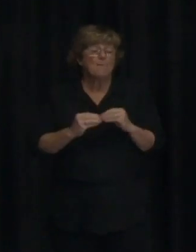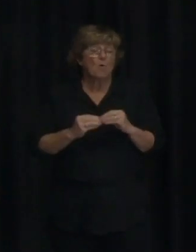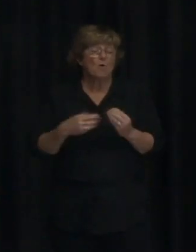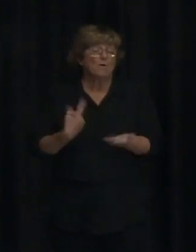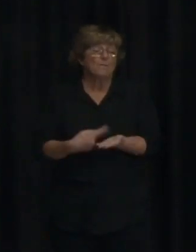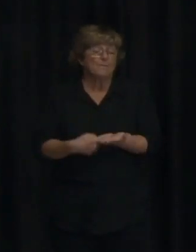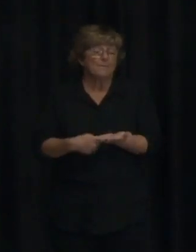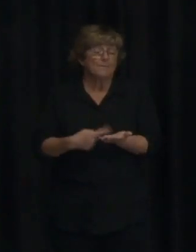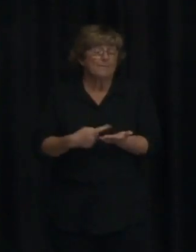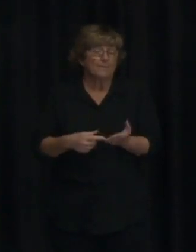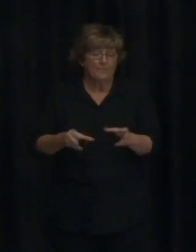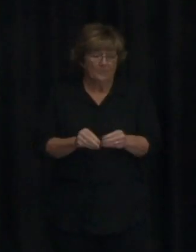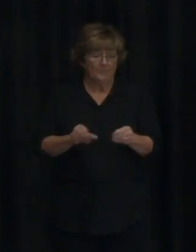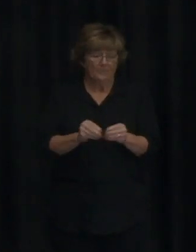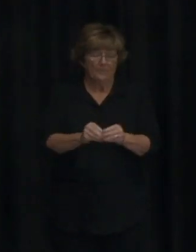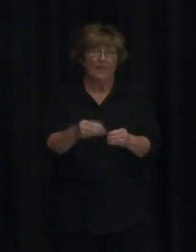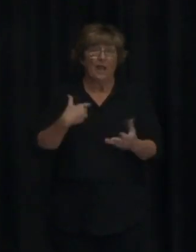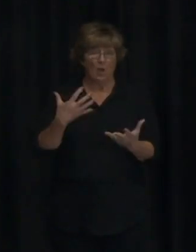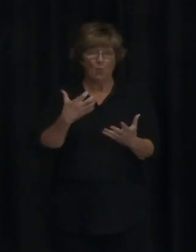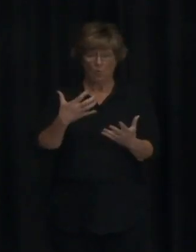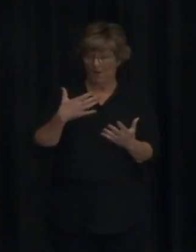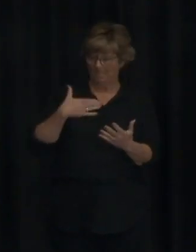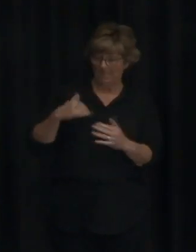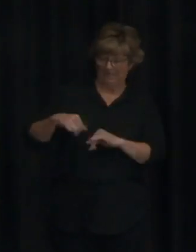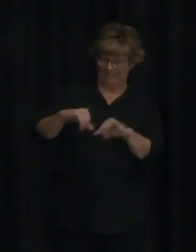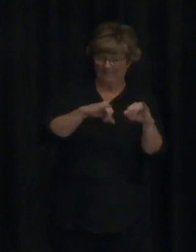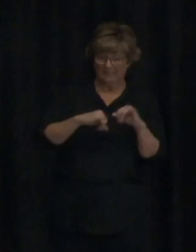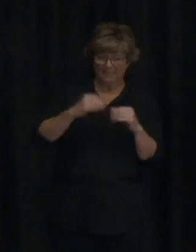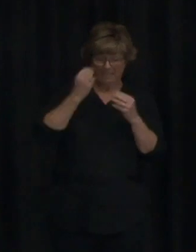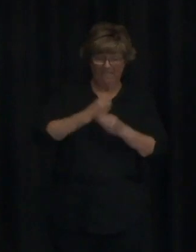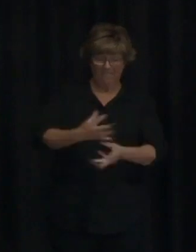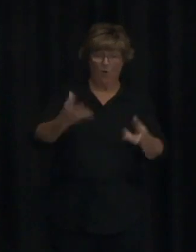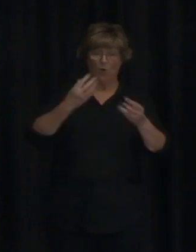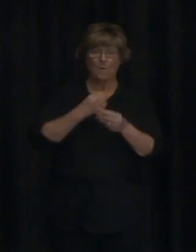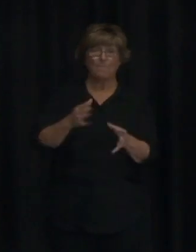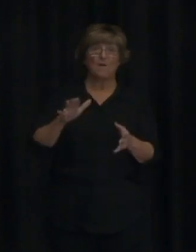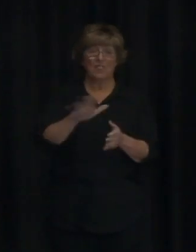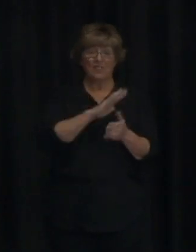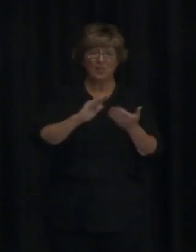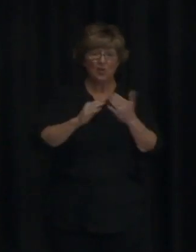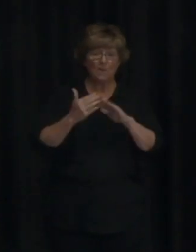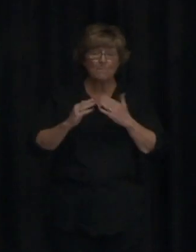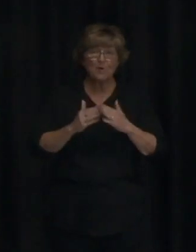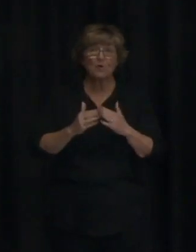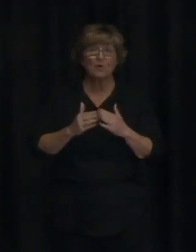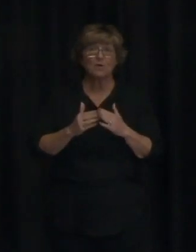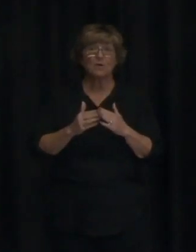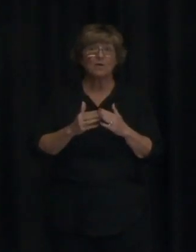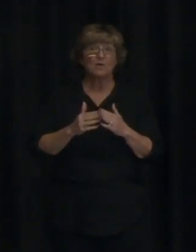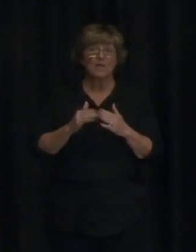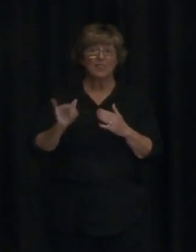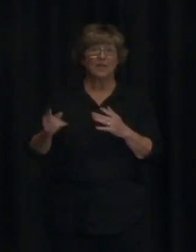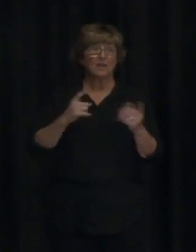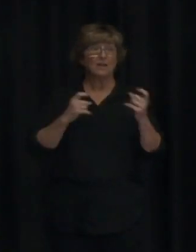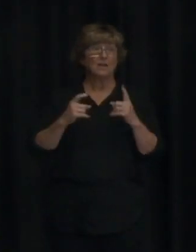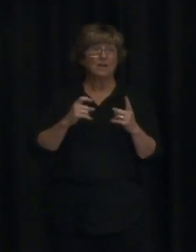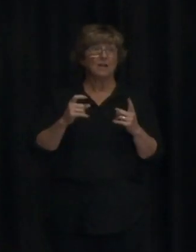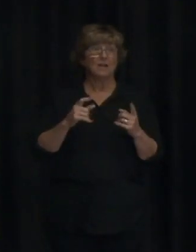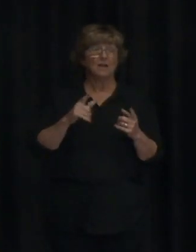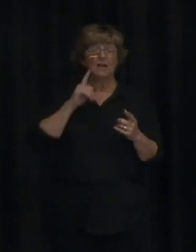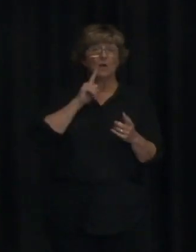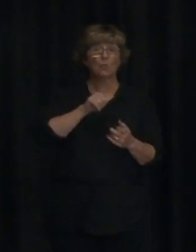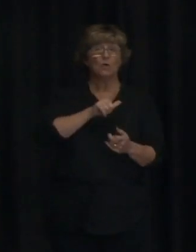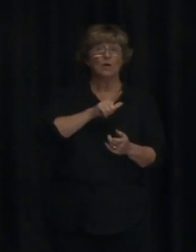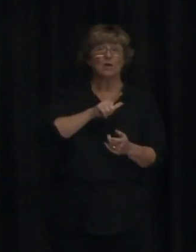meetings because I want my colleagues to be as informed as possible. Their communities are the ones with questions, and I will just